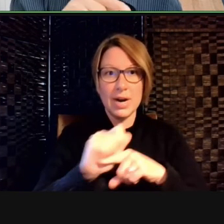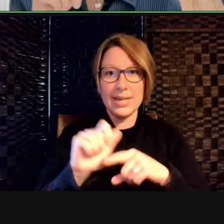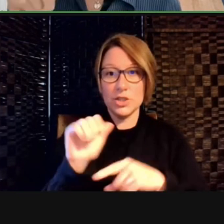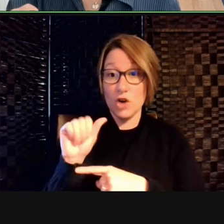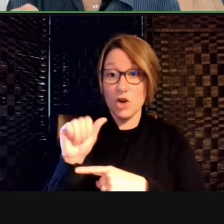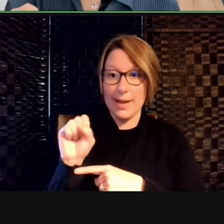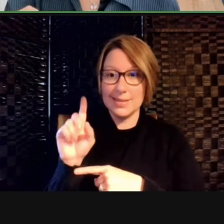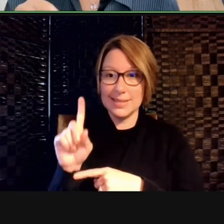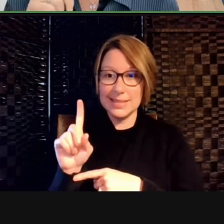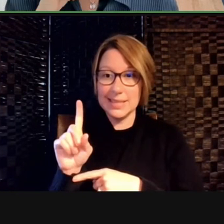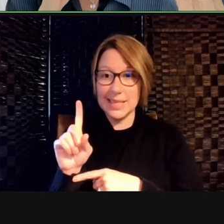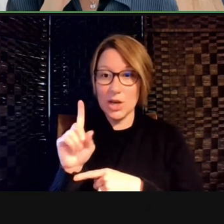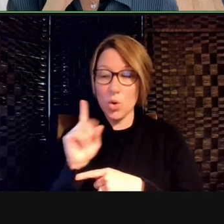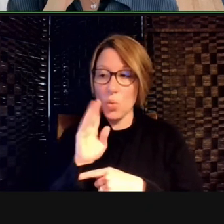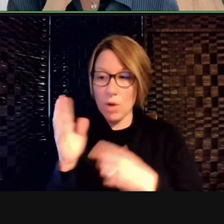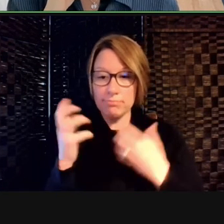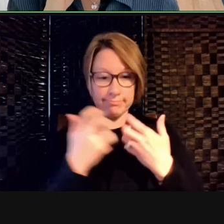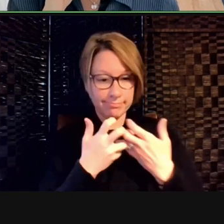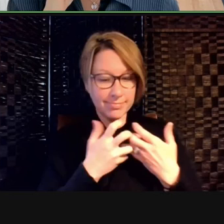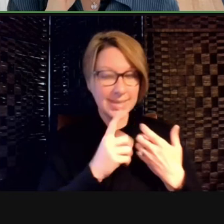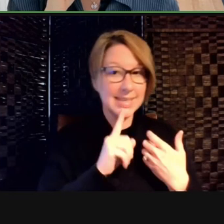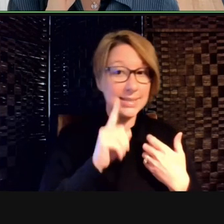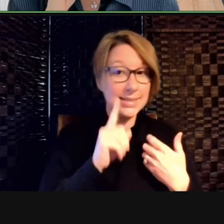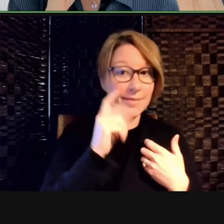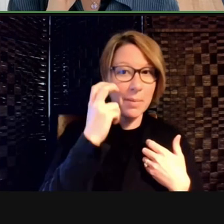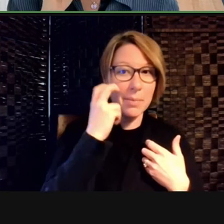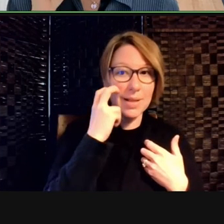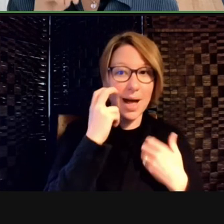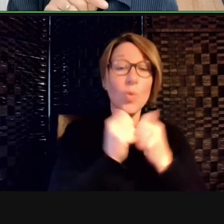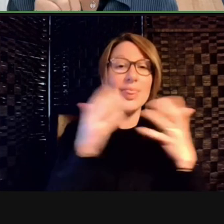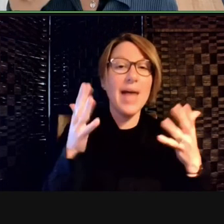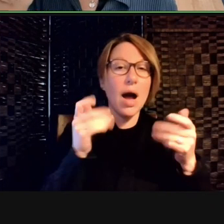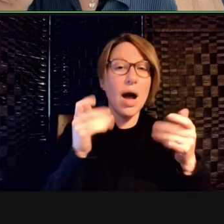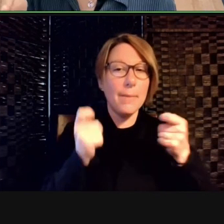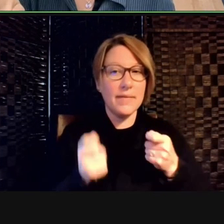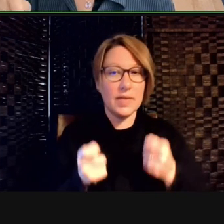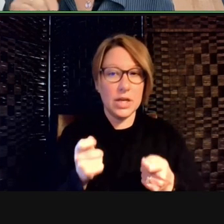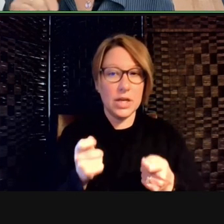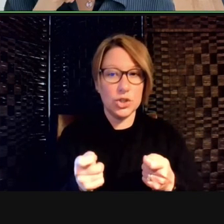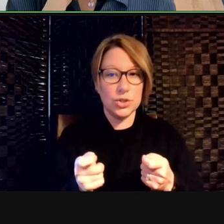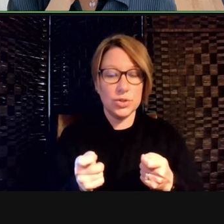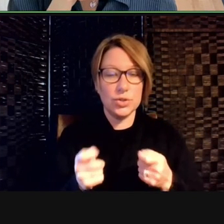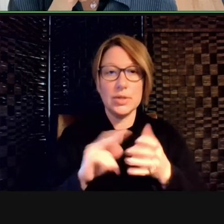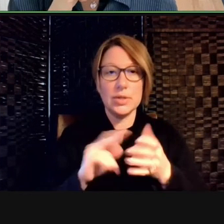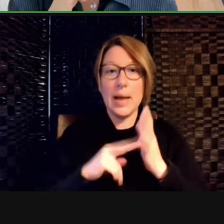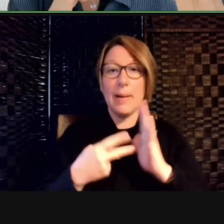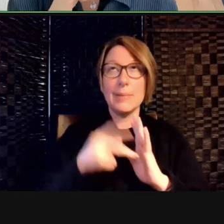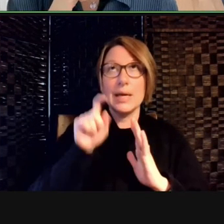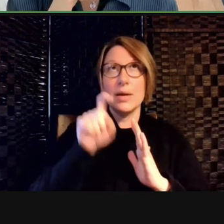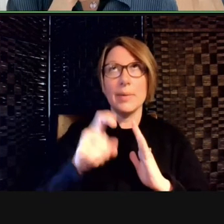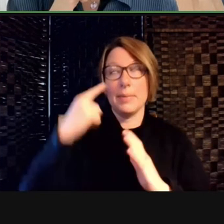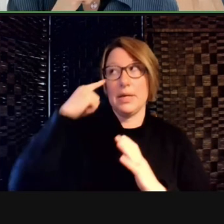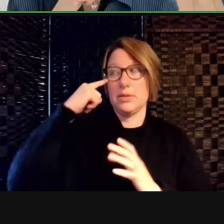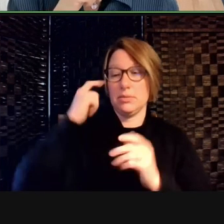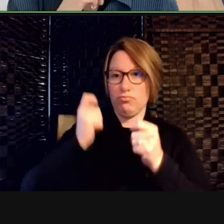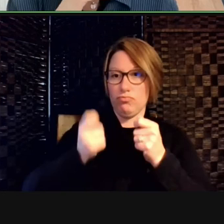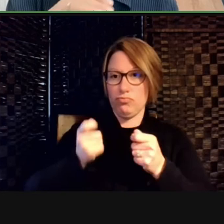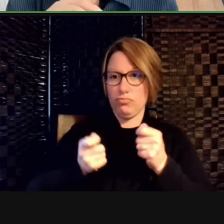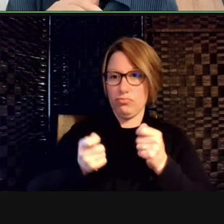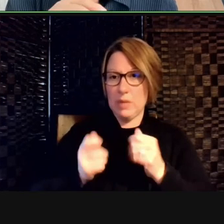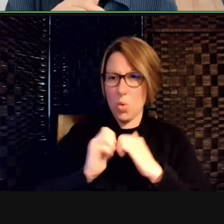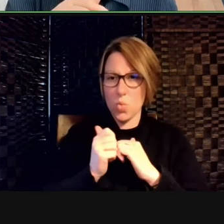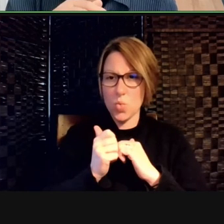ASD will work for a child who's deafblind without doing modifications. So one way to go is that we have to think about modifying. We have